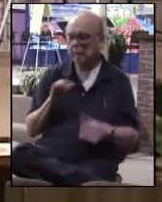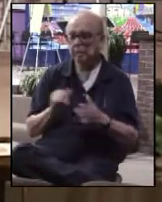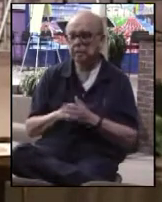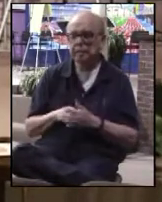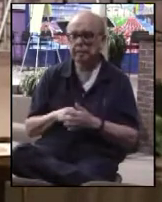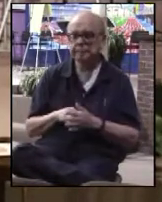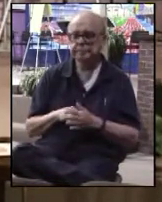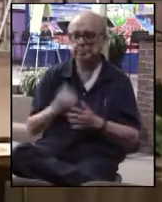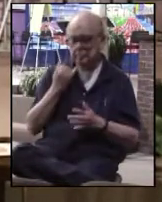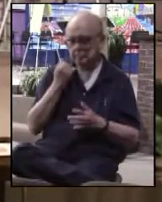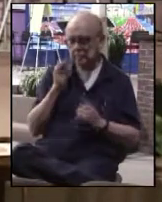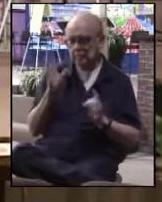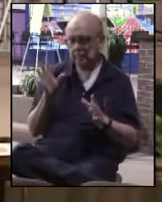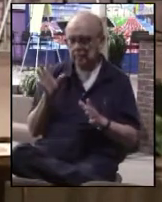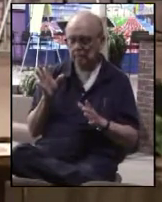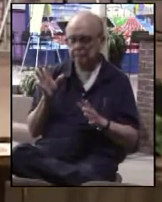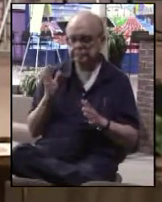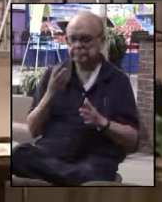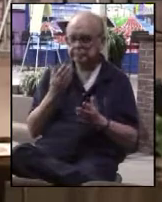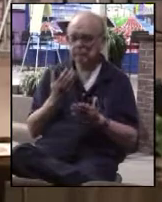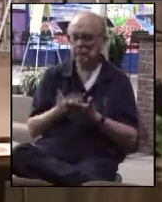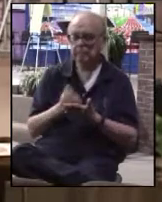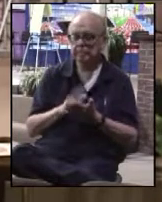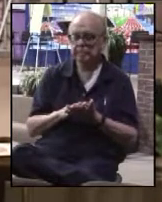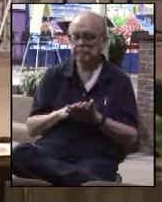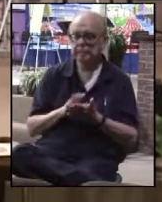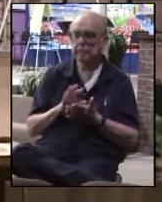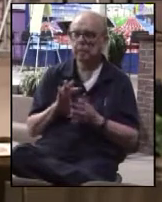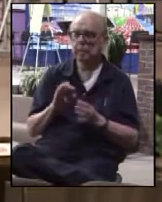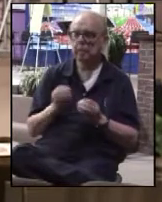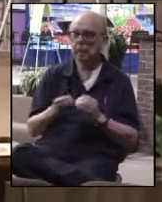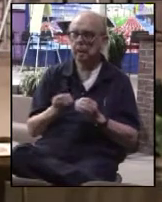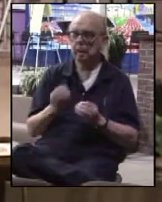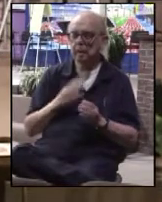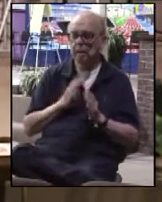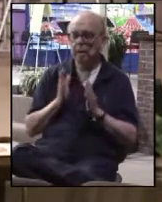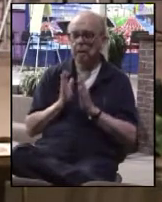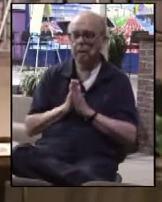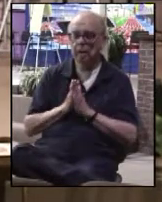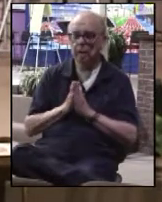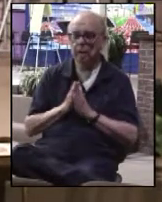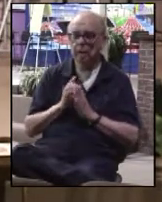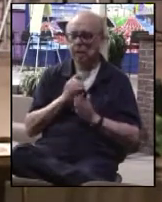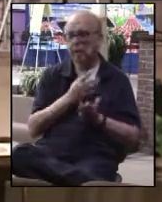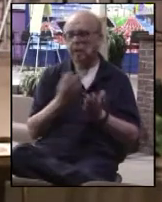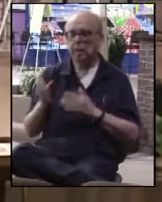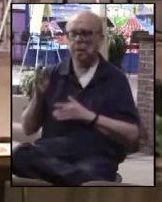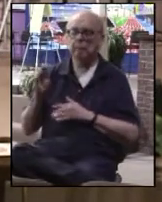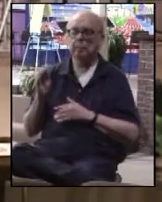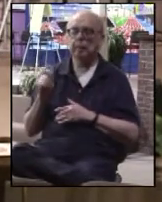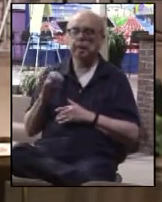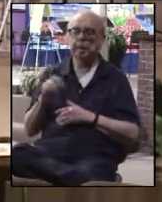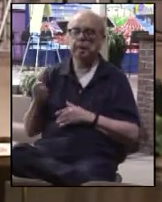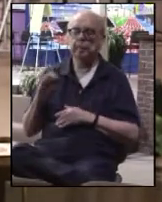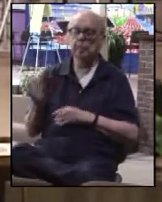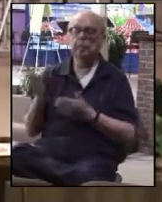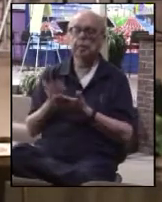if I don't like the way my food is cooked I'm asking them to bring the manager and the cook